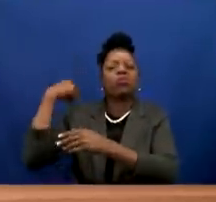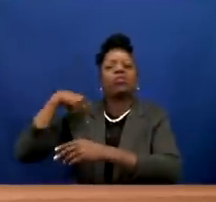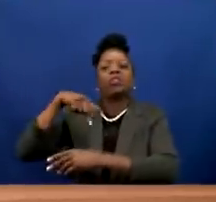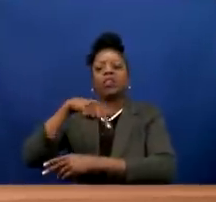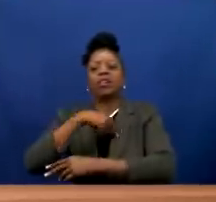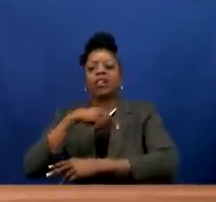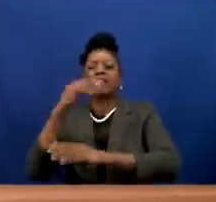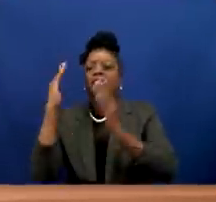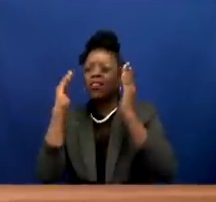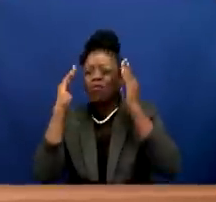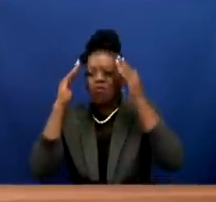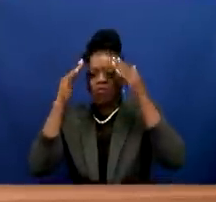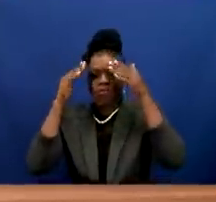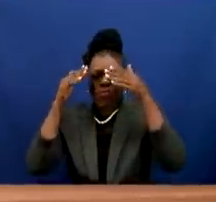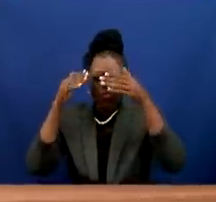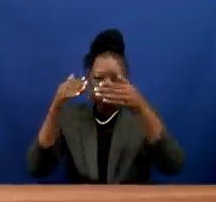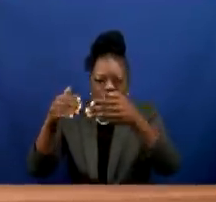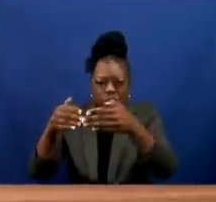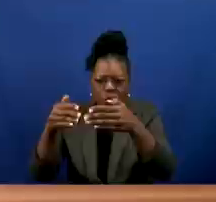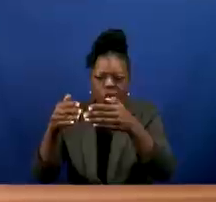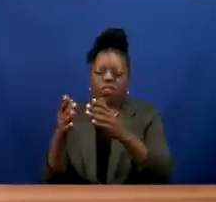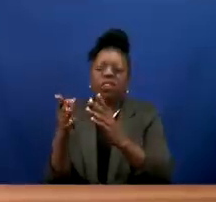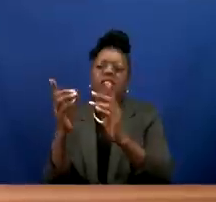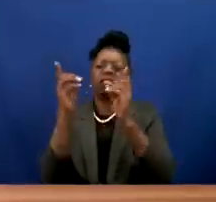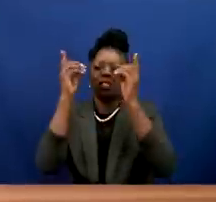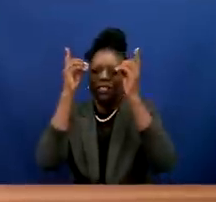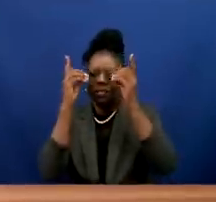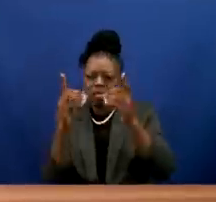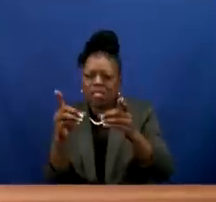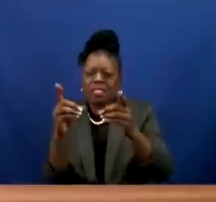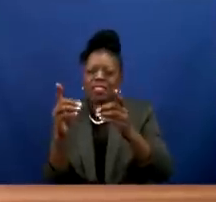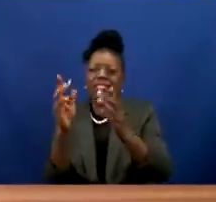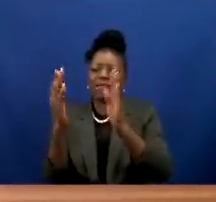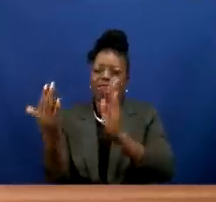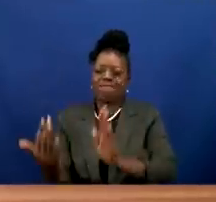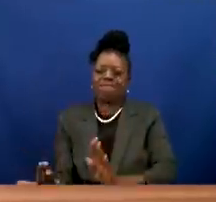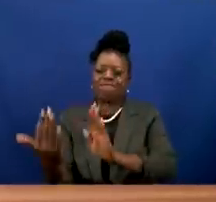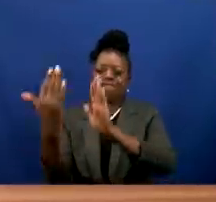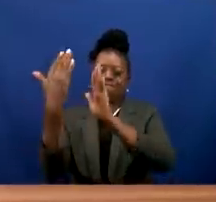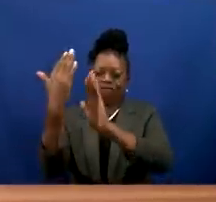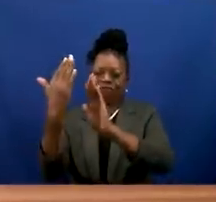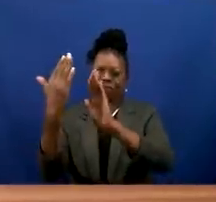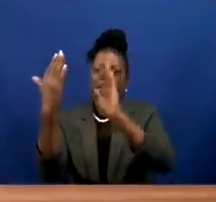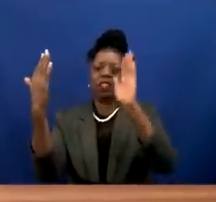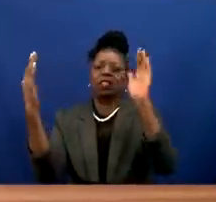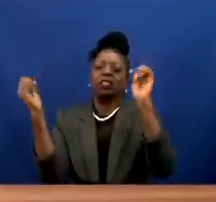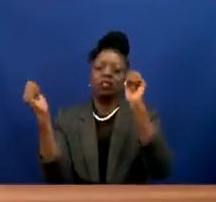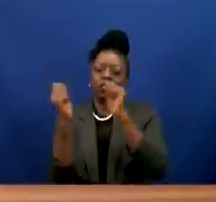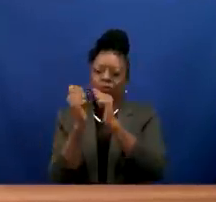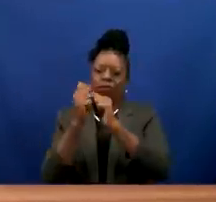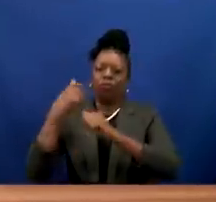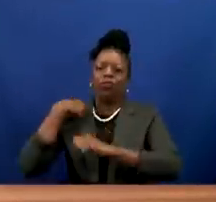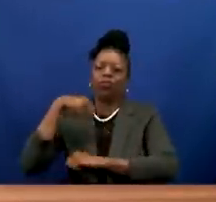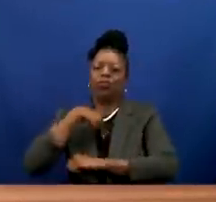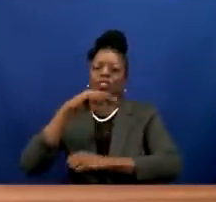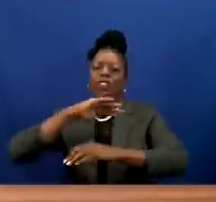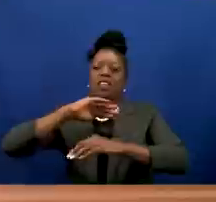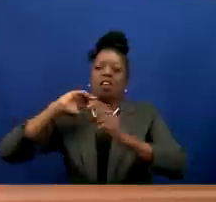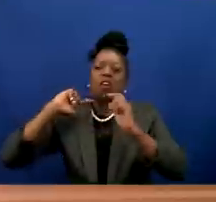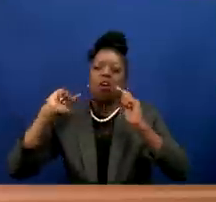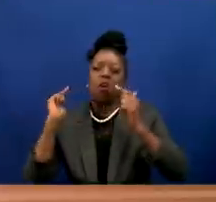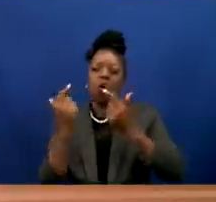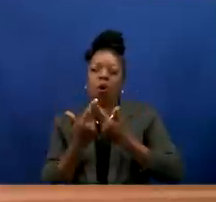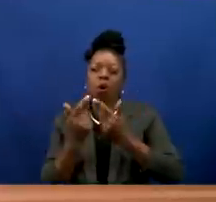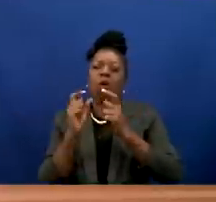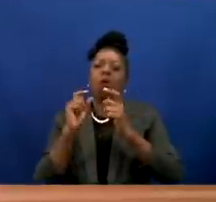I thank you that you choose to be present with us in every one of our situations. So, for your people around